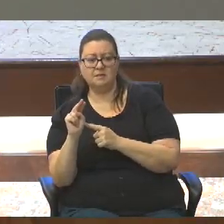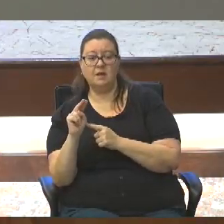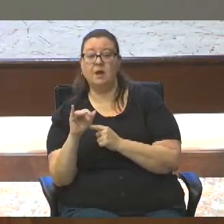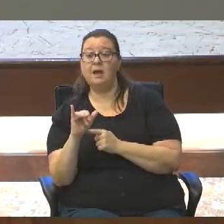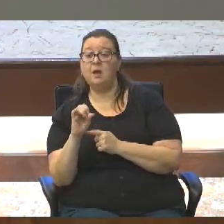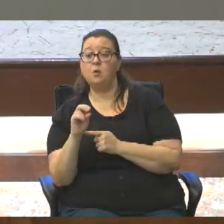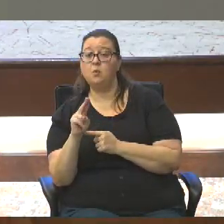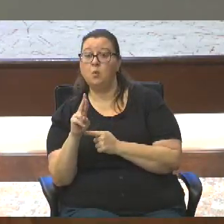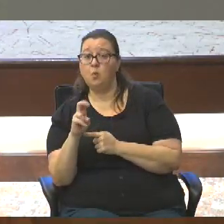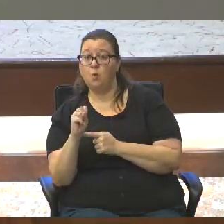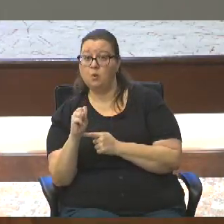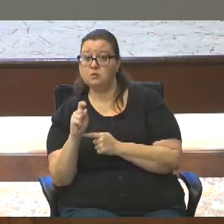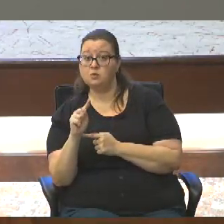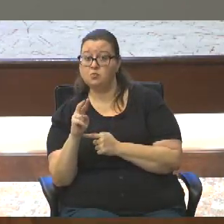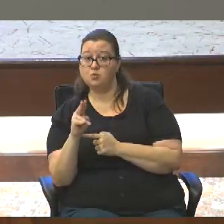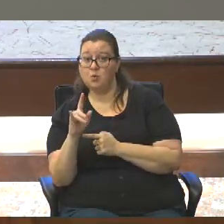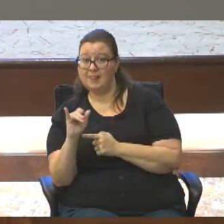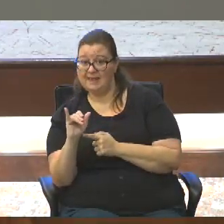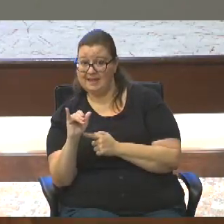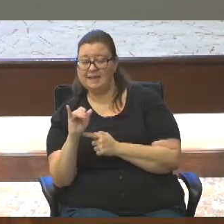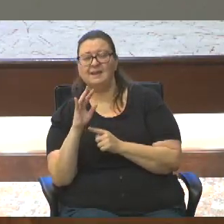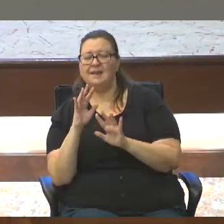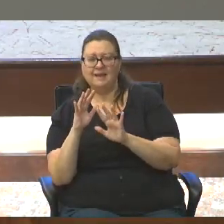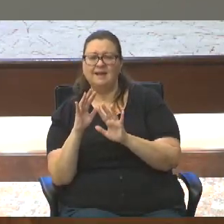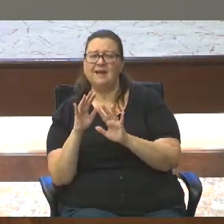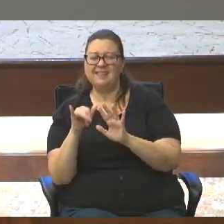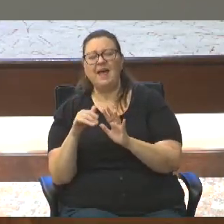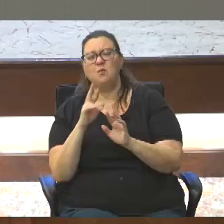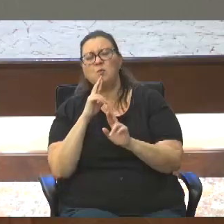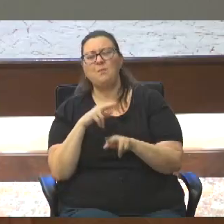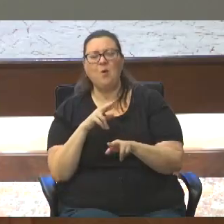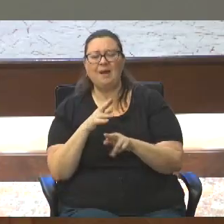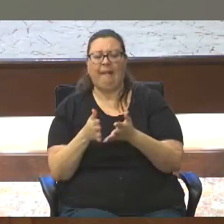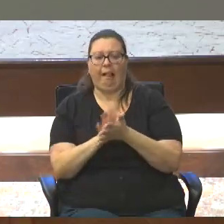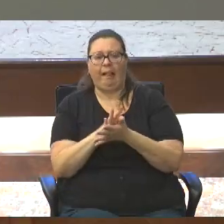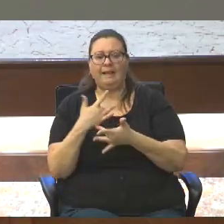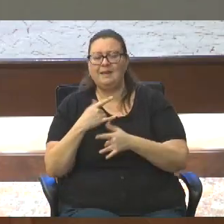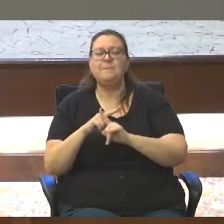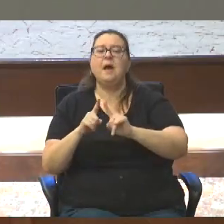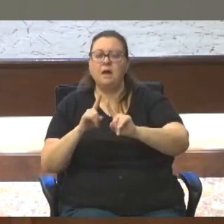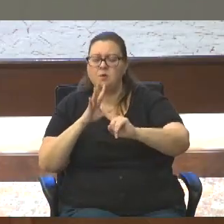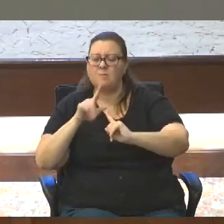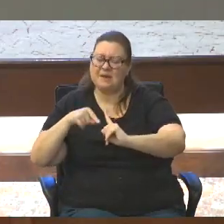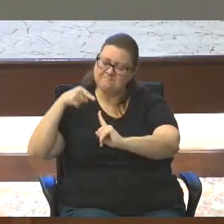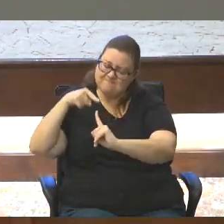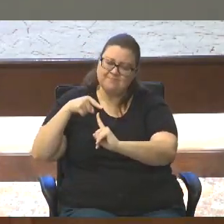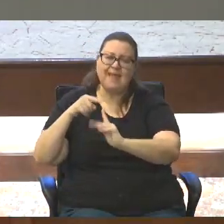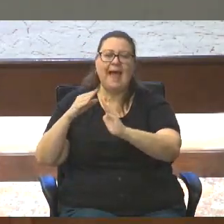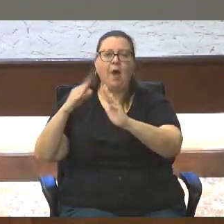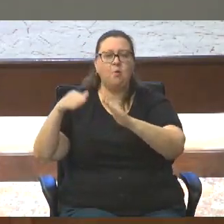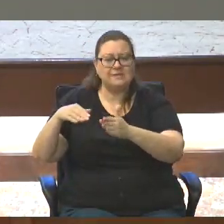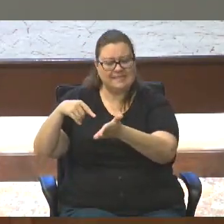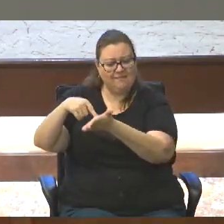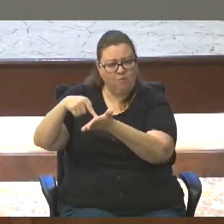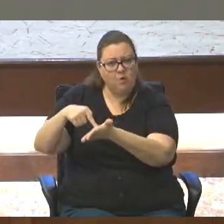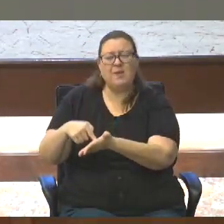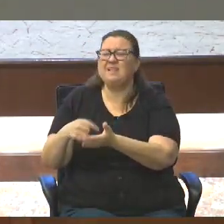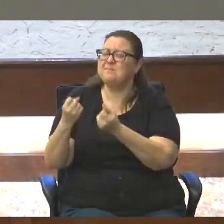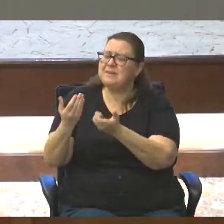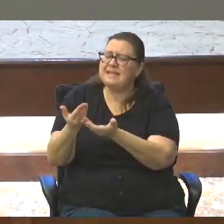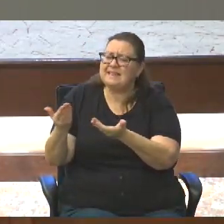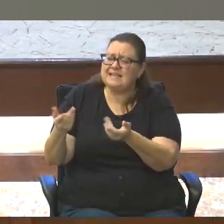Truly Custom Homes, just about housing in the city and how we have so many other things going on with infrastructure